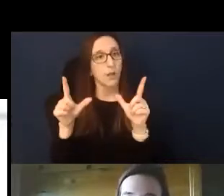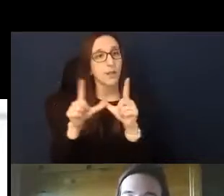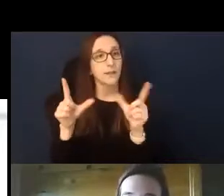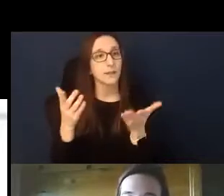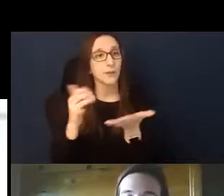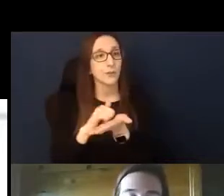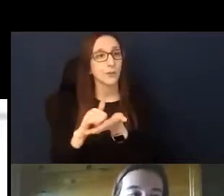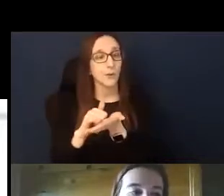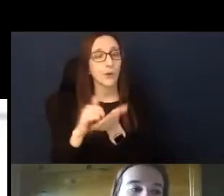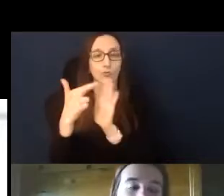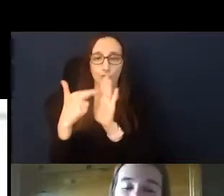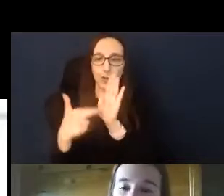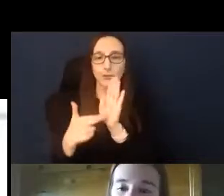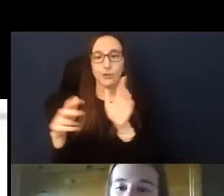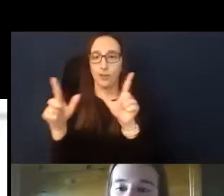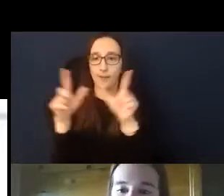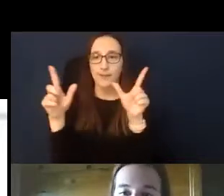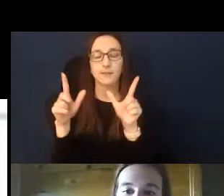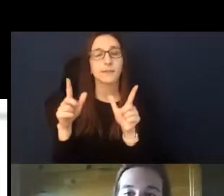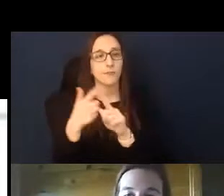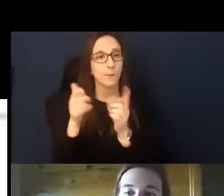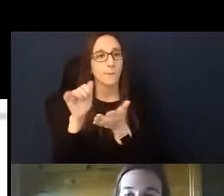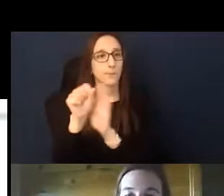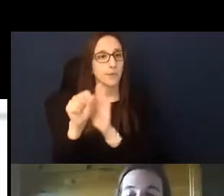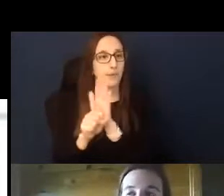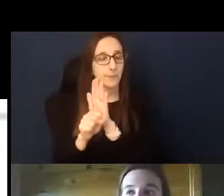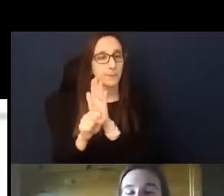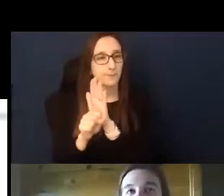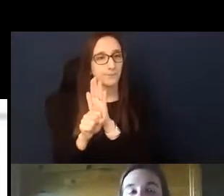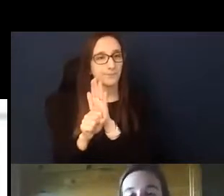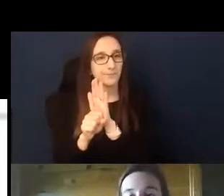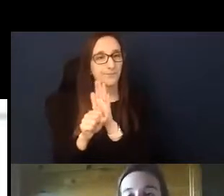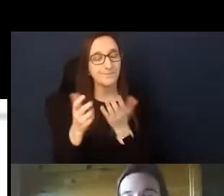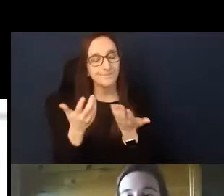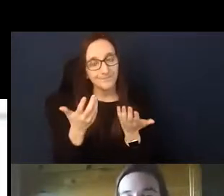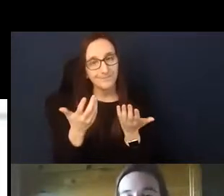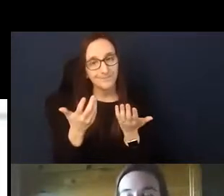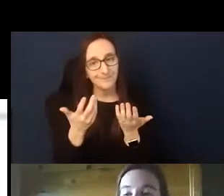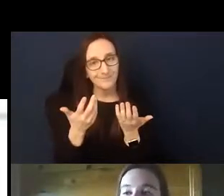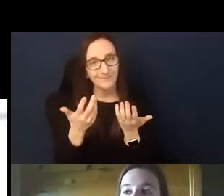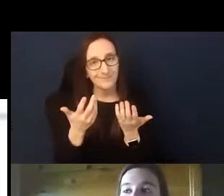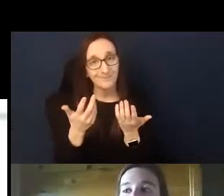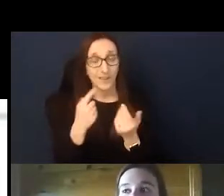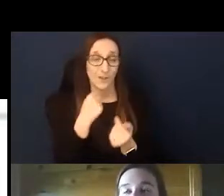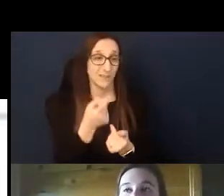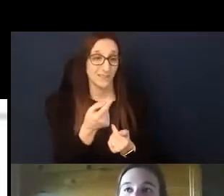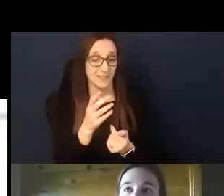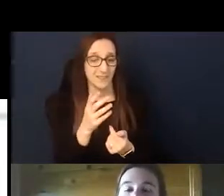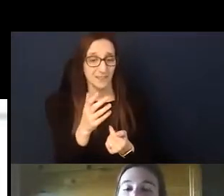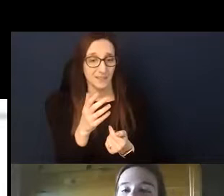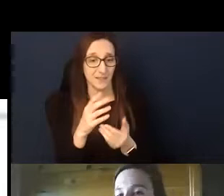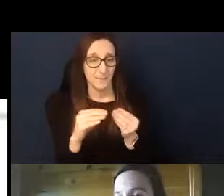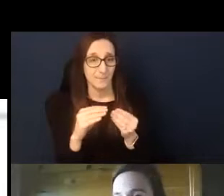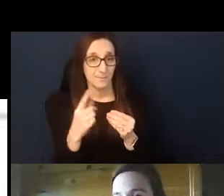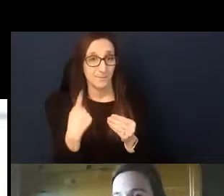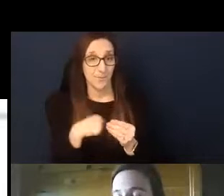a registered dietitian, you have a license from the state. Right. And so I was just going to say, we